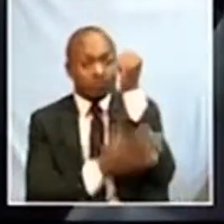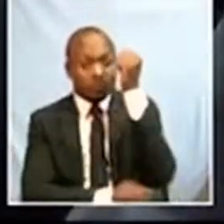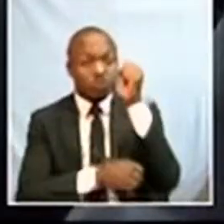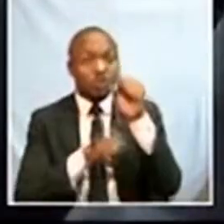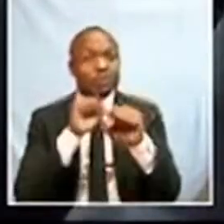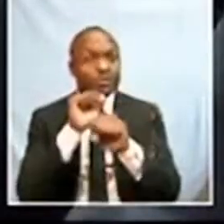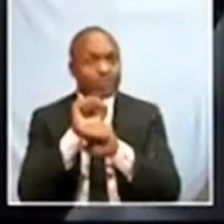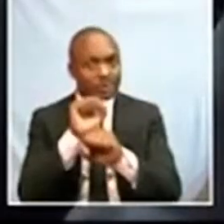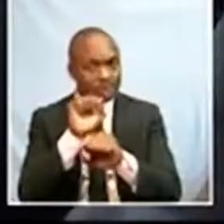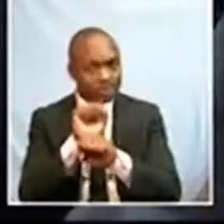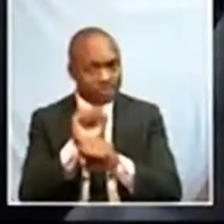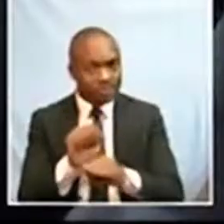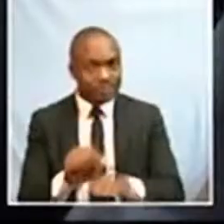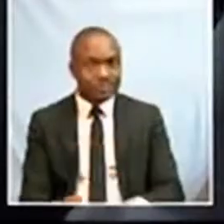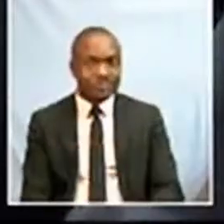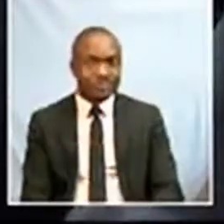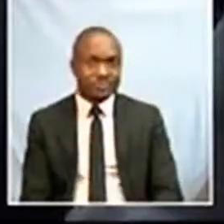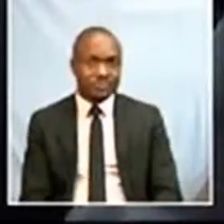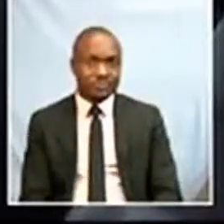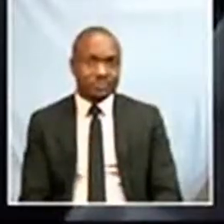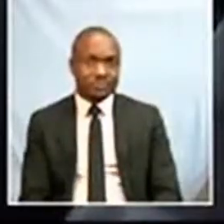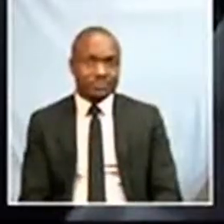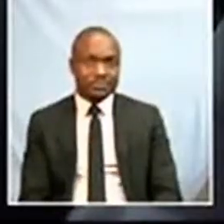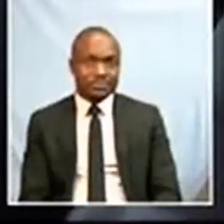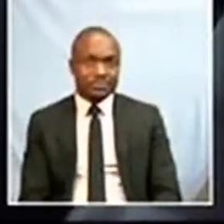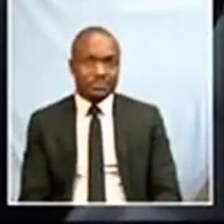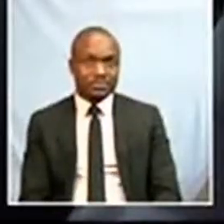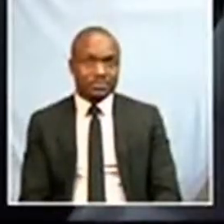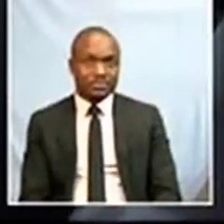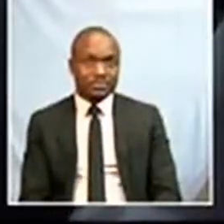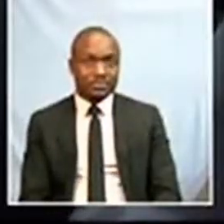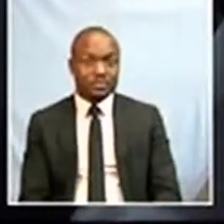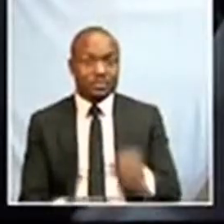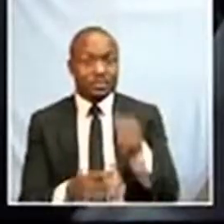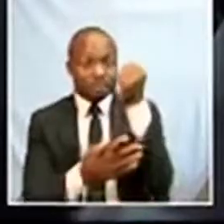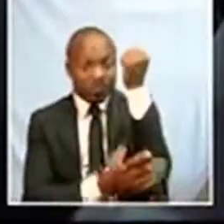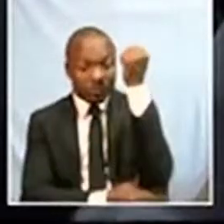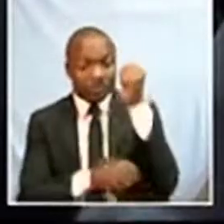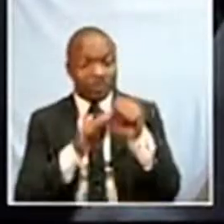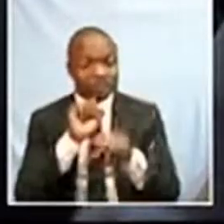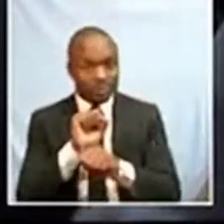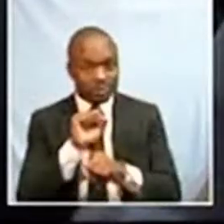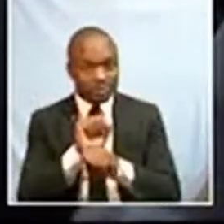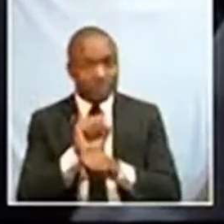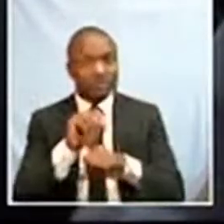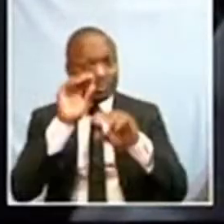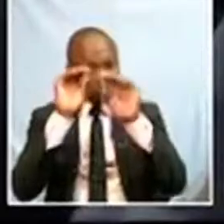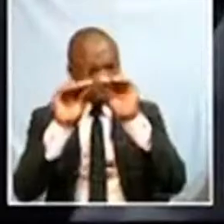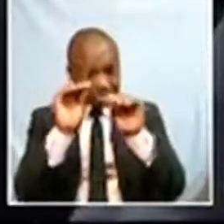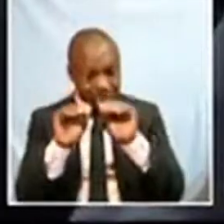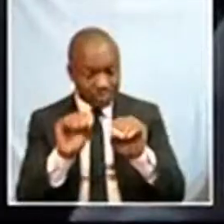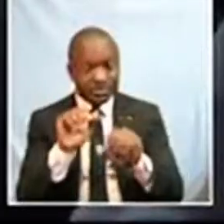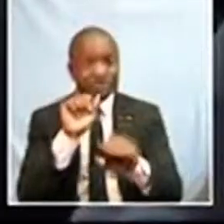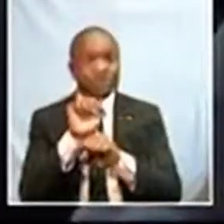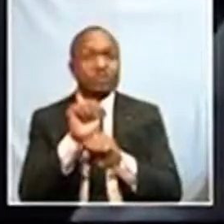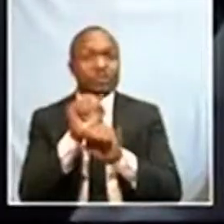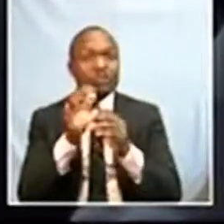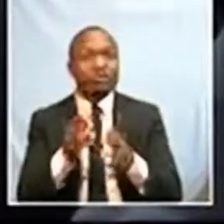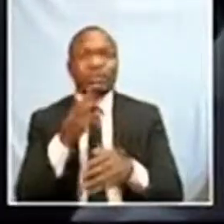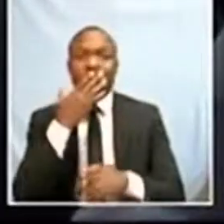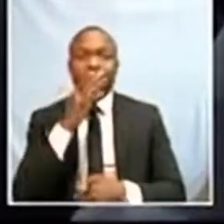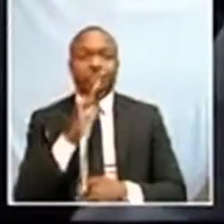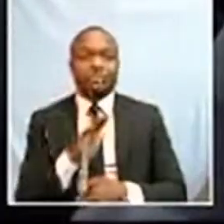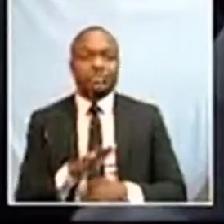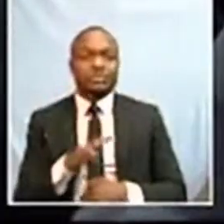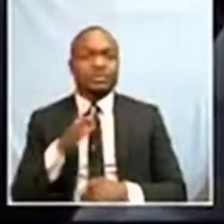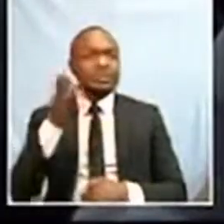workmanship. And beside poor workmanship, the treatment to workers was pathetic.